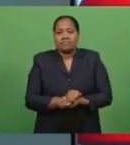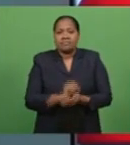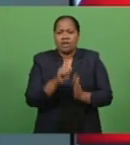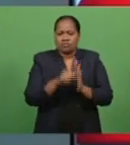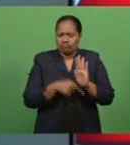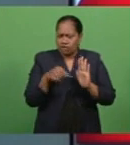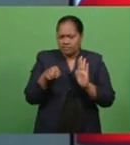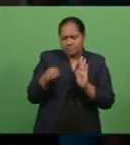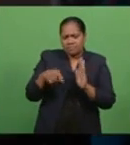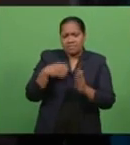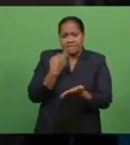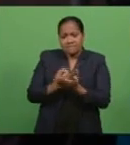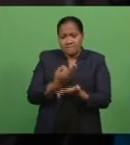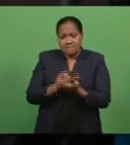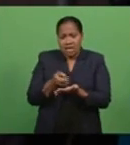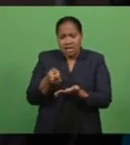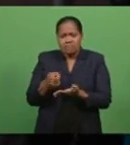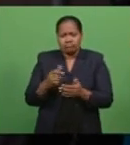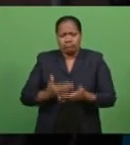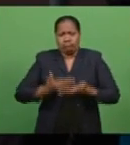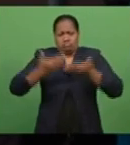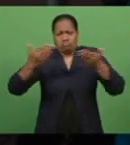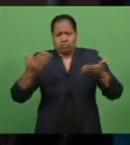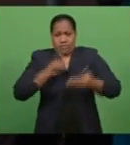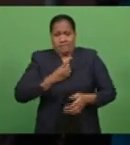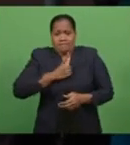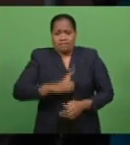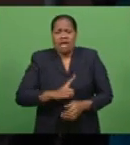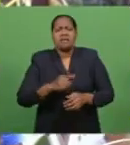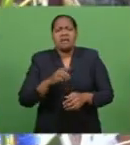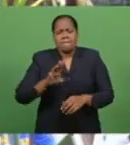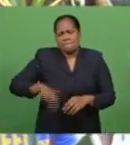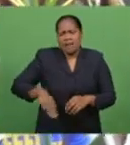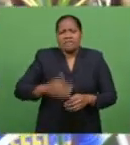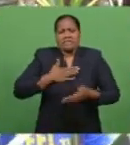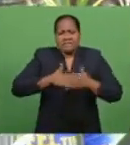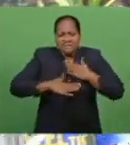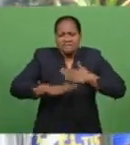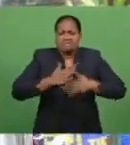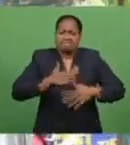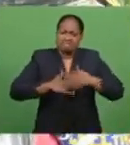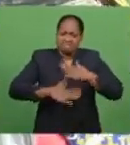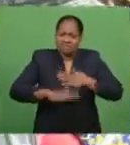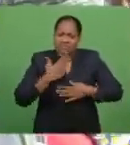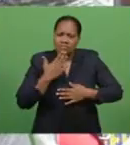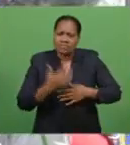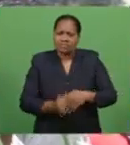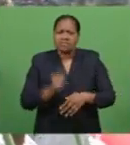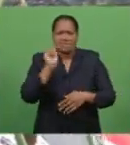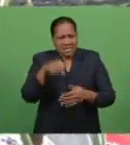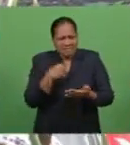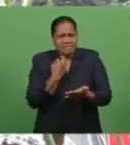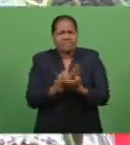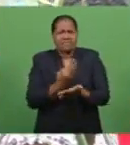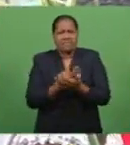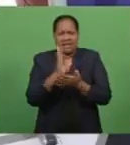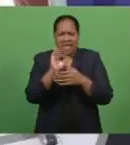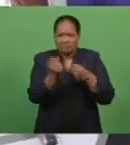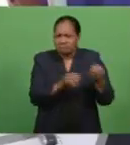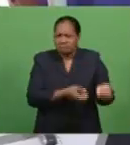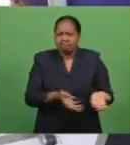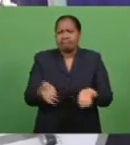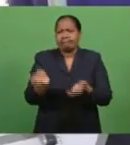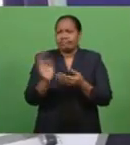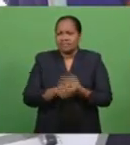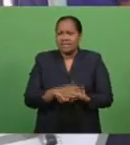fund copes with this huge demand, they are pleading with members to be patient. Although the fund has a digital submission platform, a huge